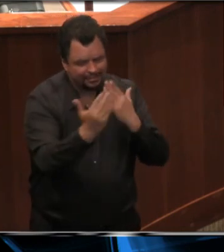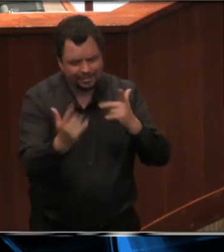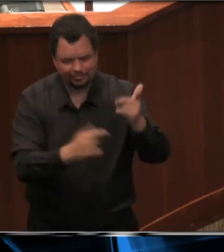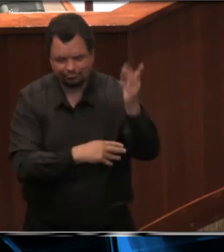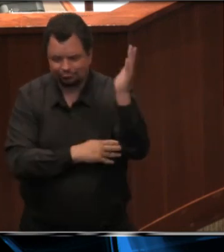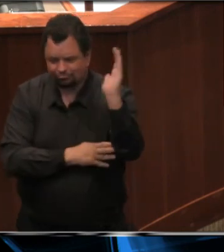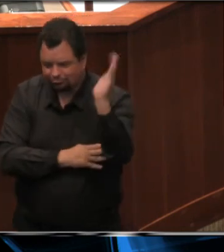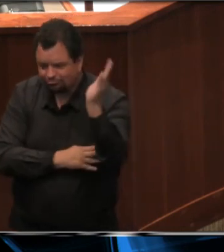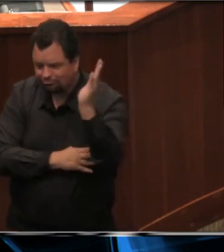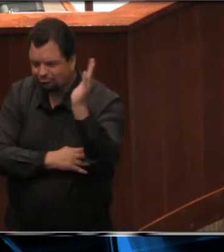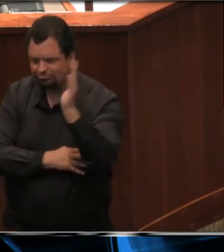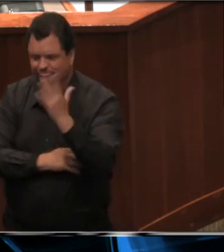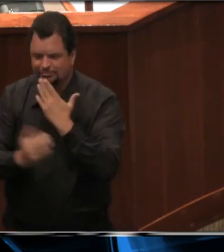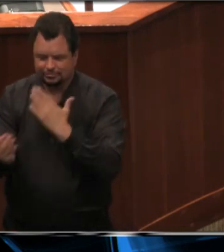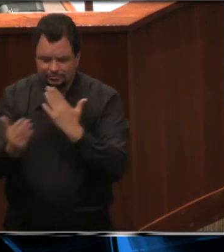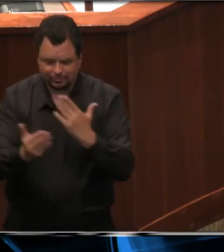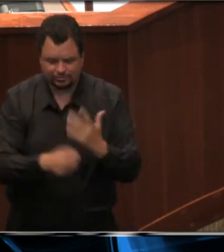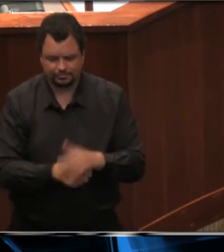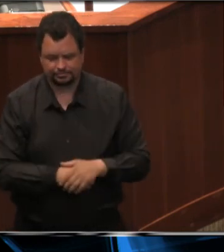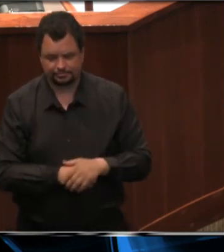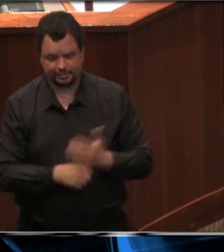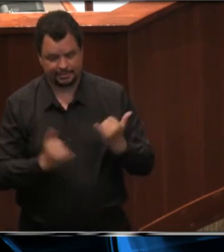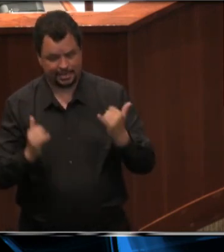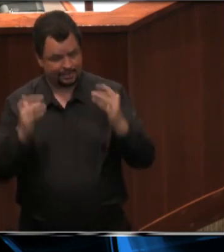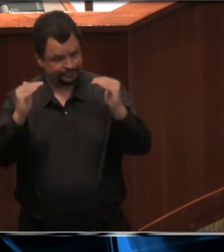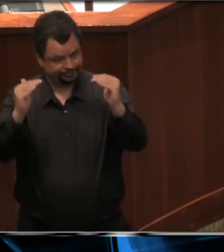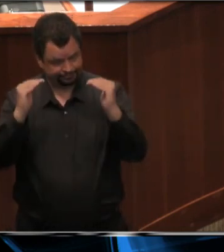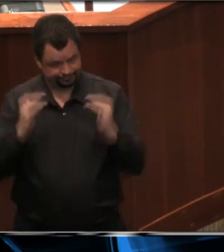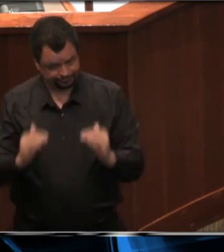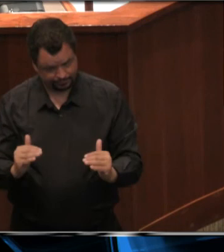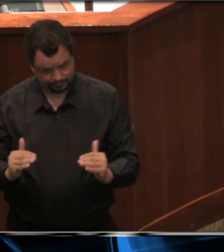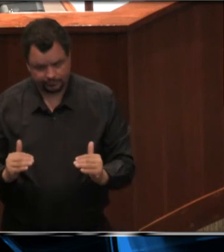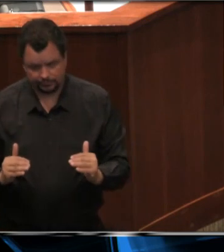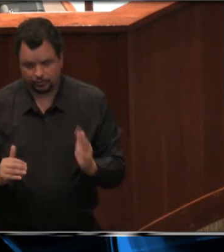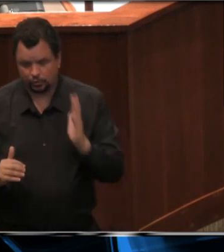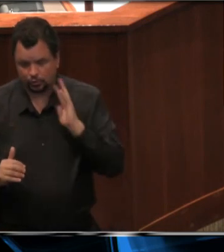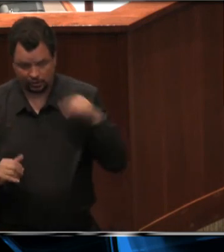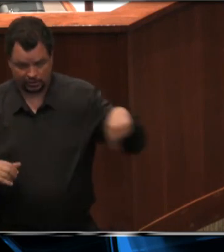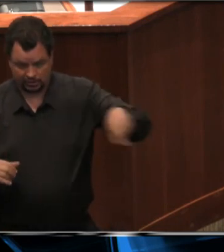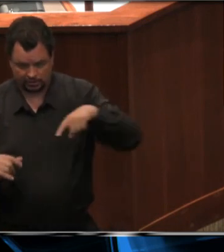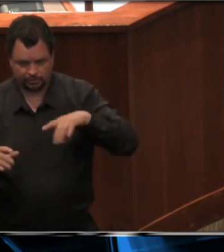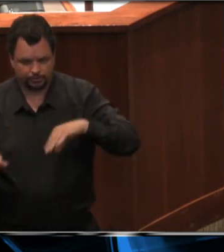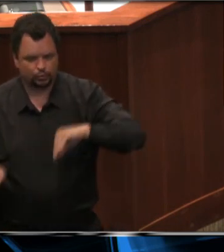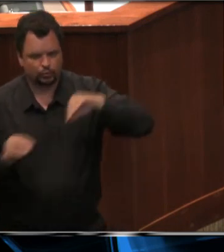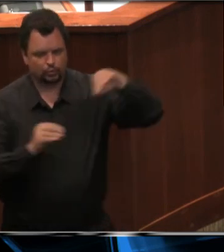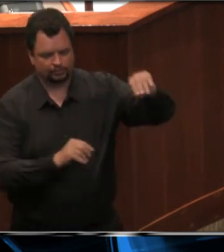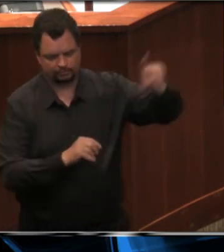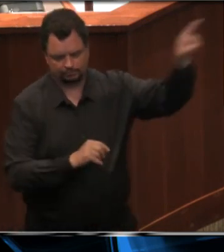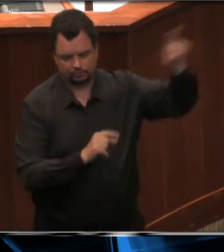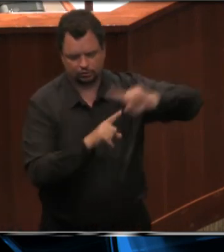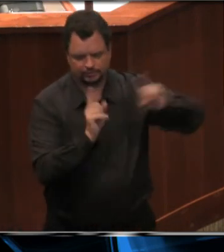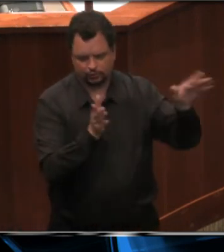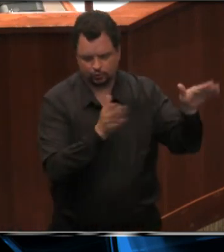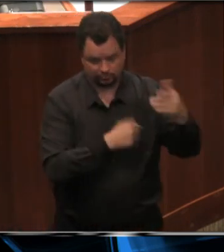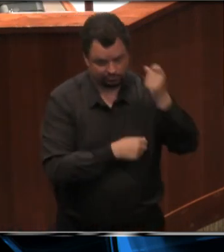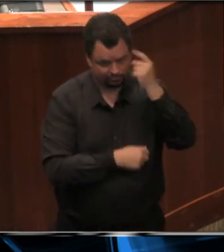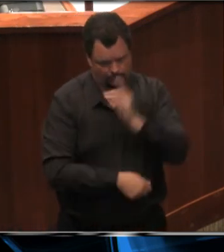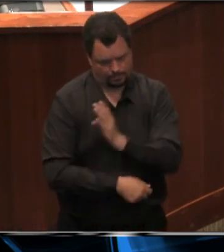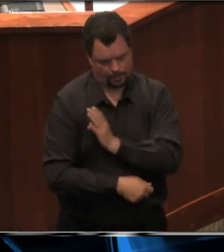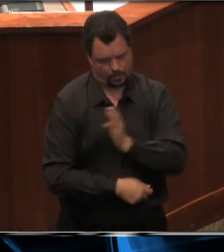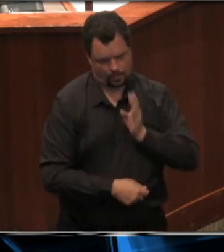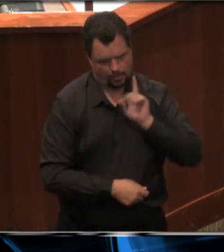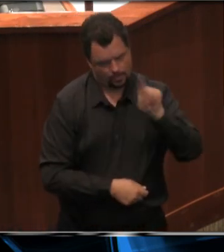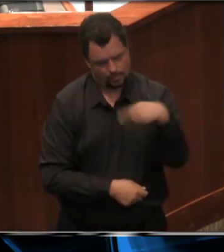will be moving to another room, just the Board of Health members. And for those of you